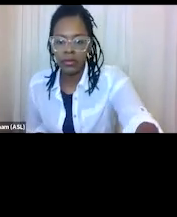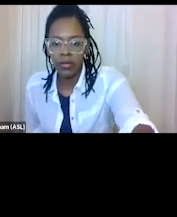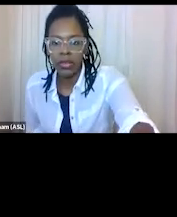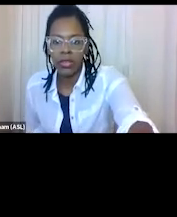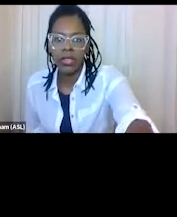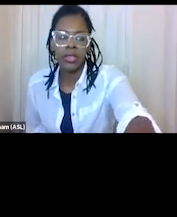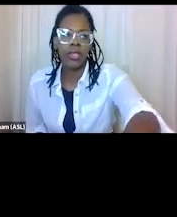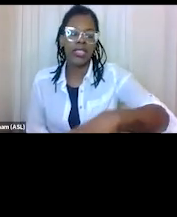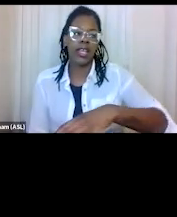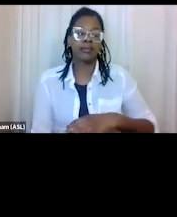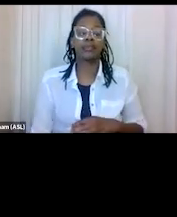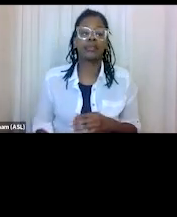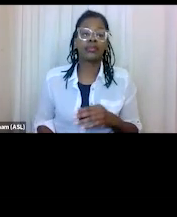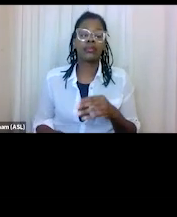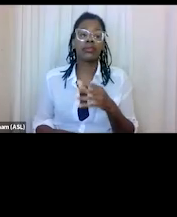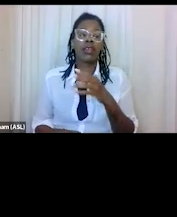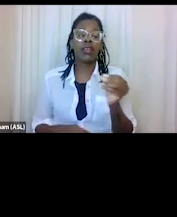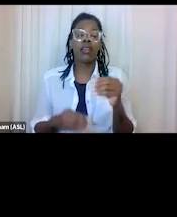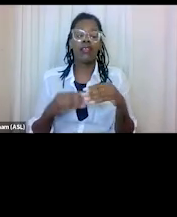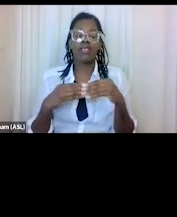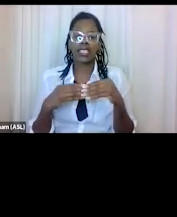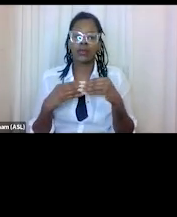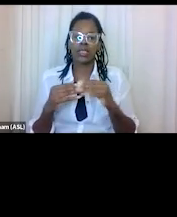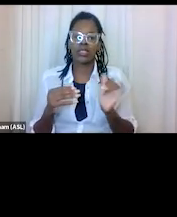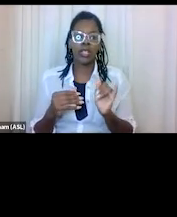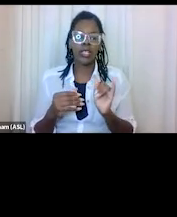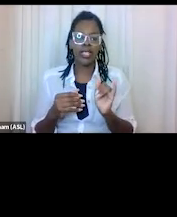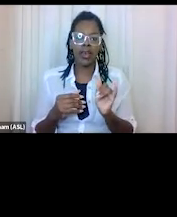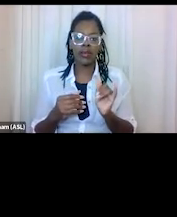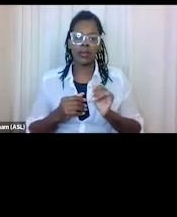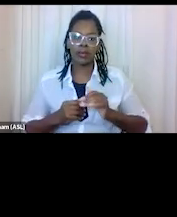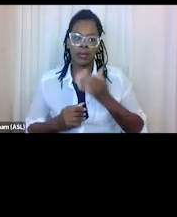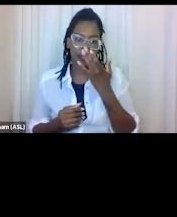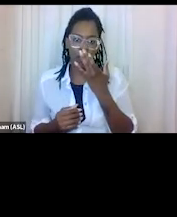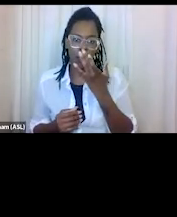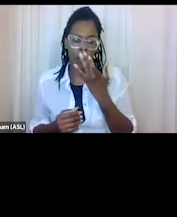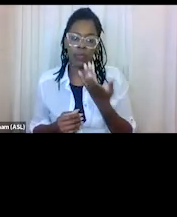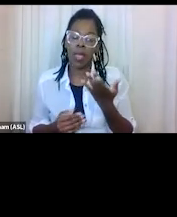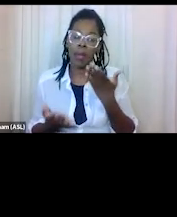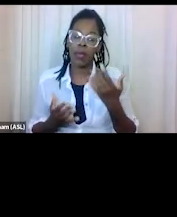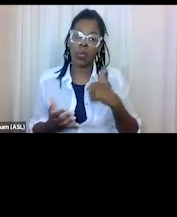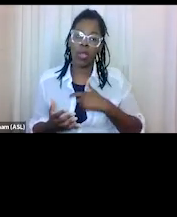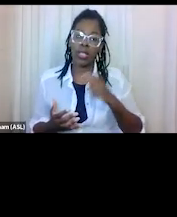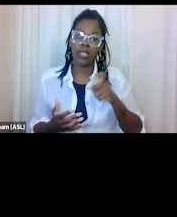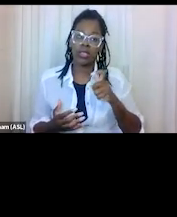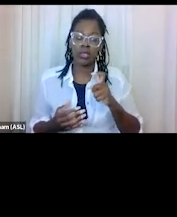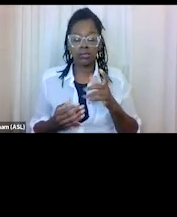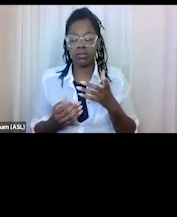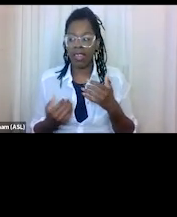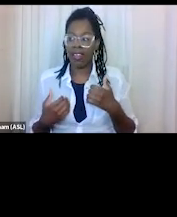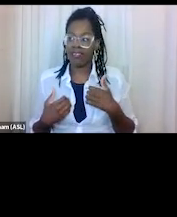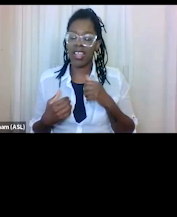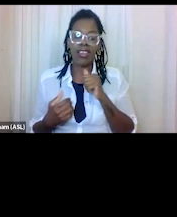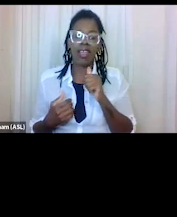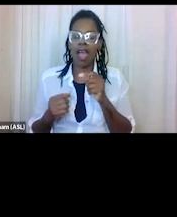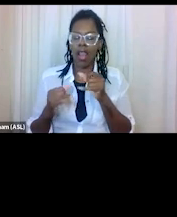also flexibility is really critical, right? There needs to be an understanding that we may need to apply a non-linear set